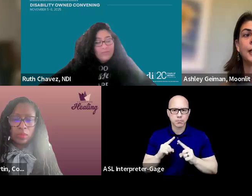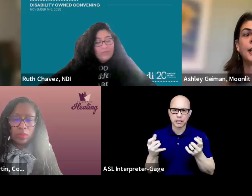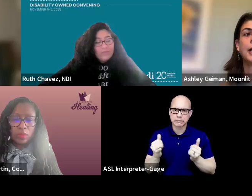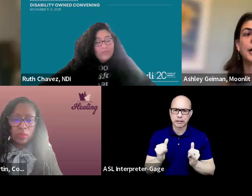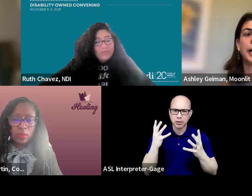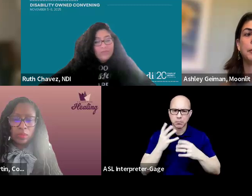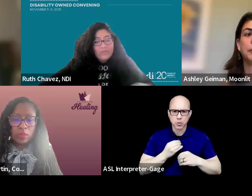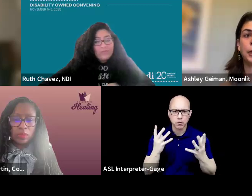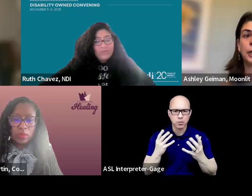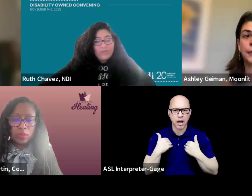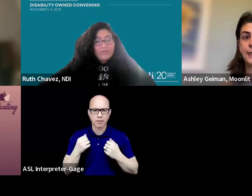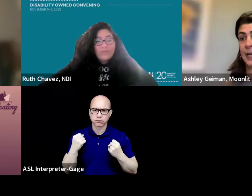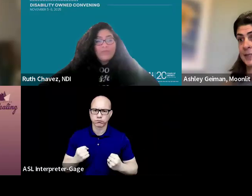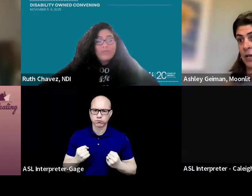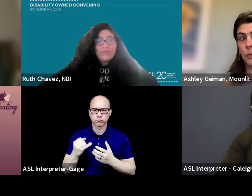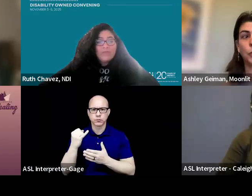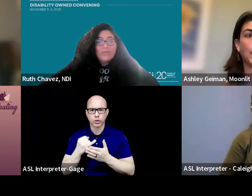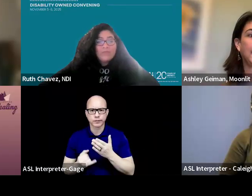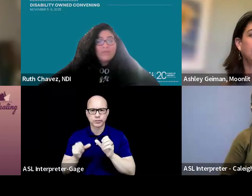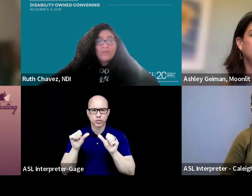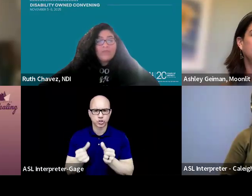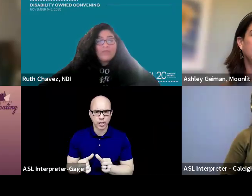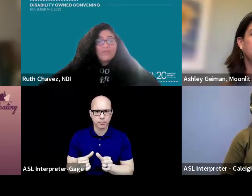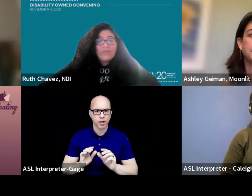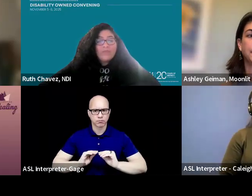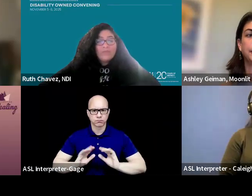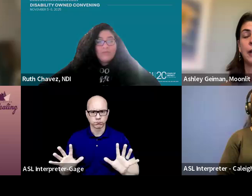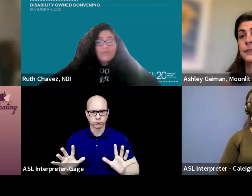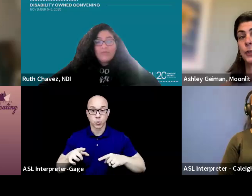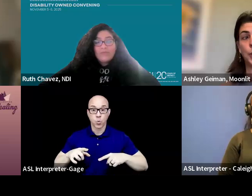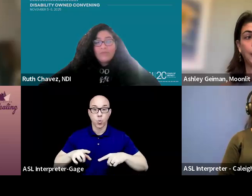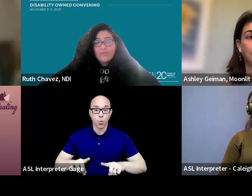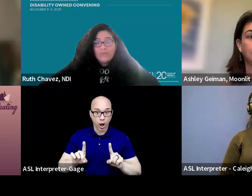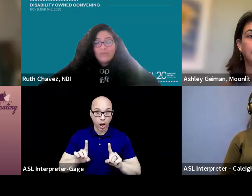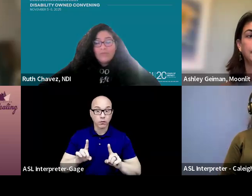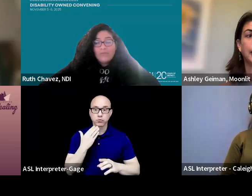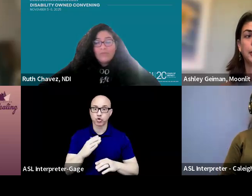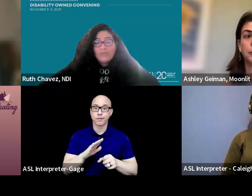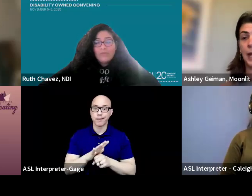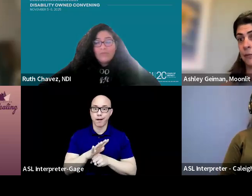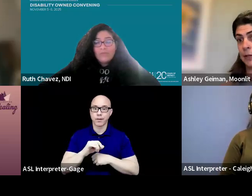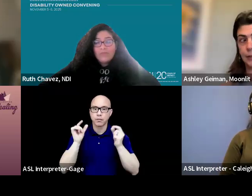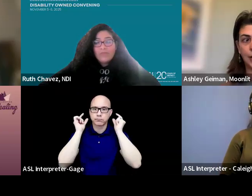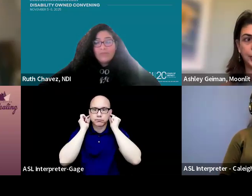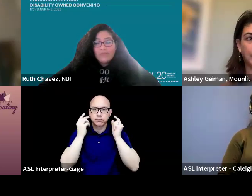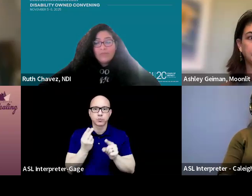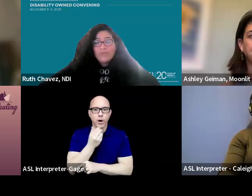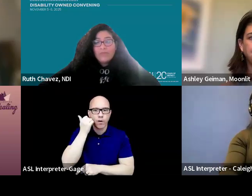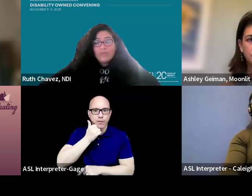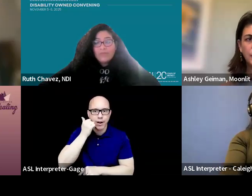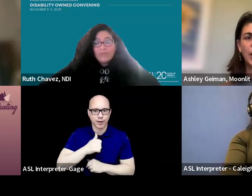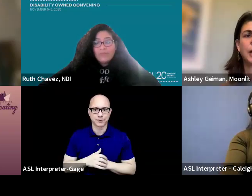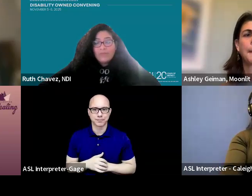artistic look that stands out while versatile enough to wear every